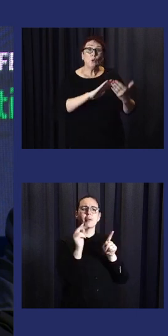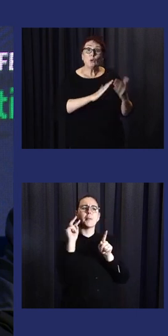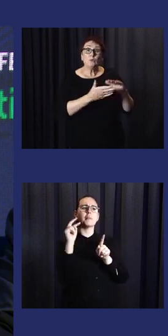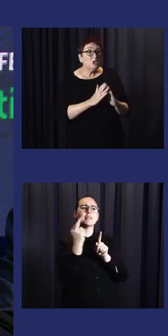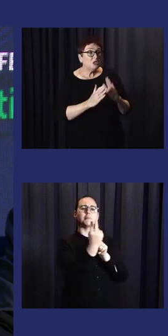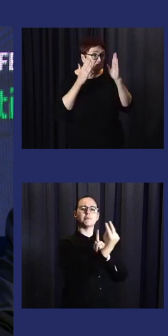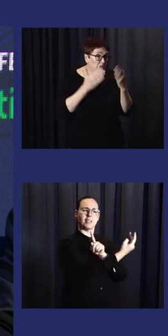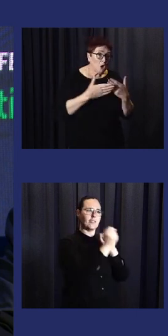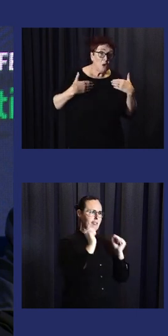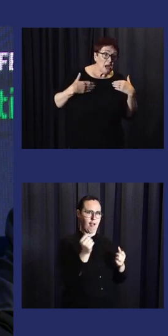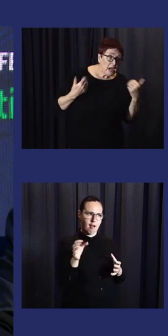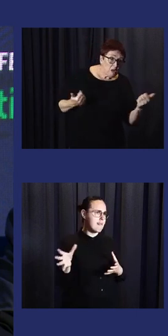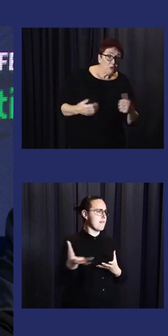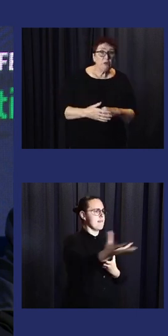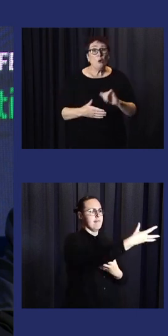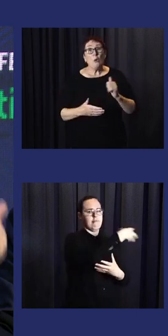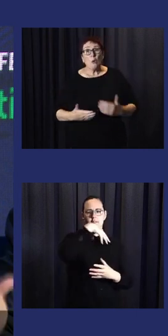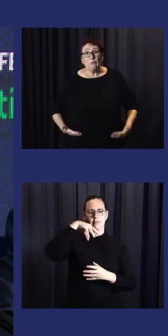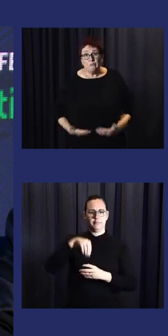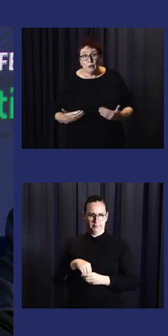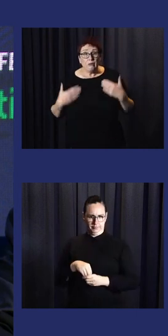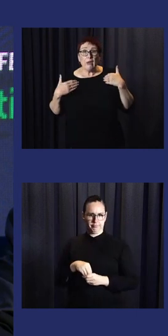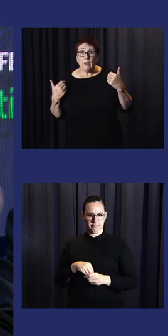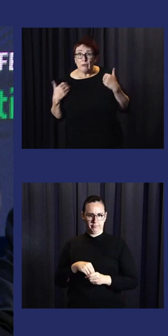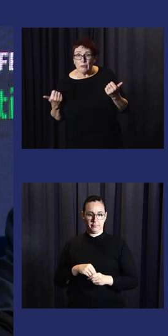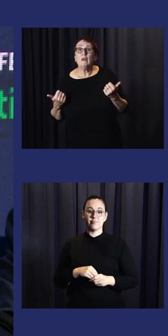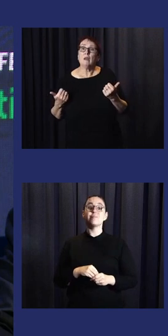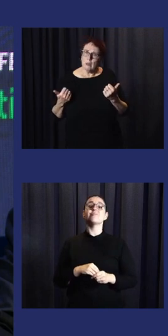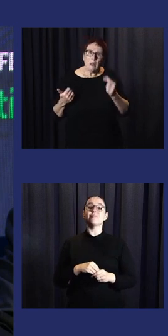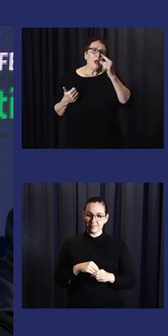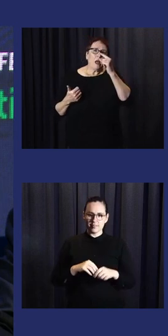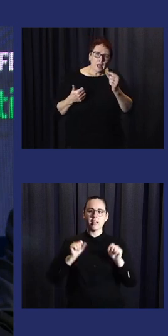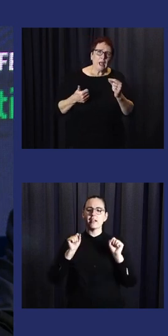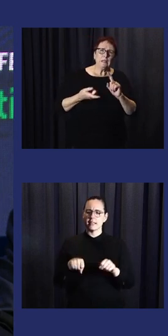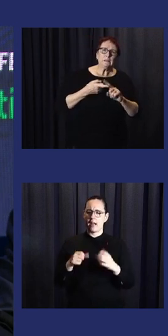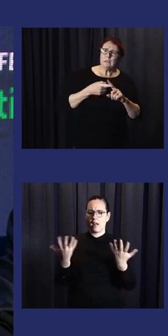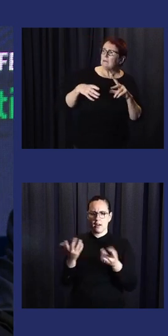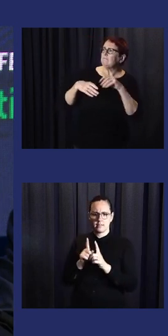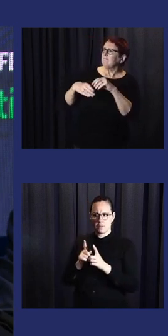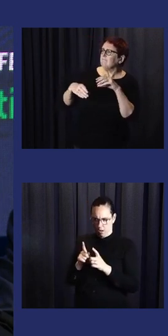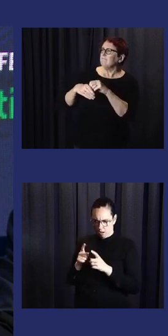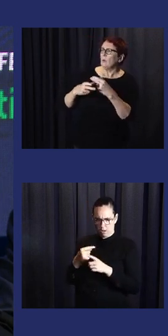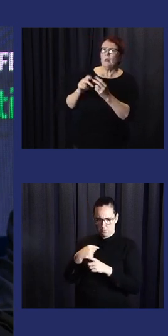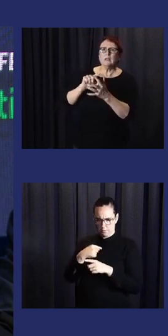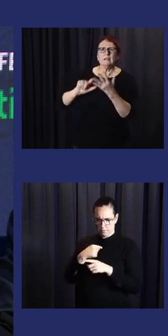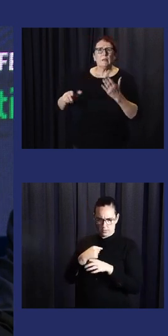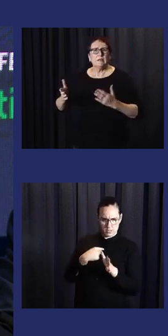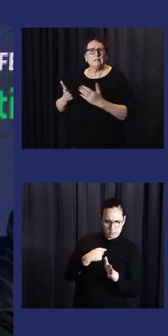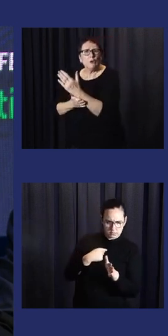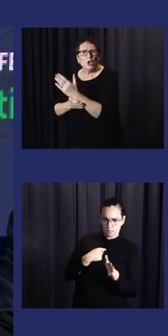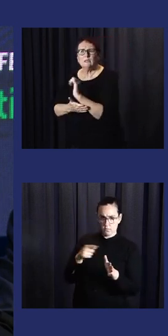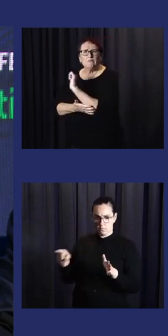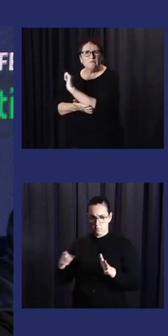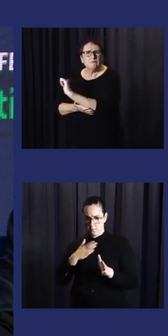on health or sexual and reproductive health and rights, there are ways that you can still feed in. If you're working on disability rights as your